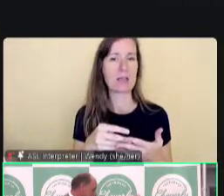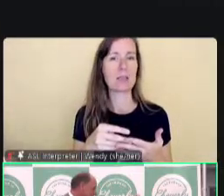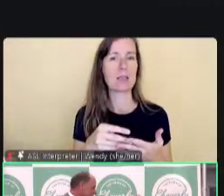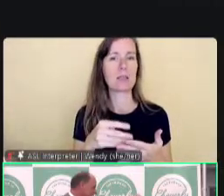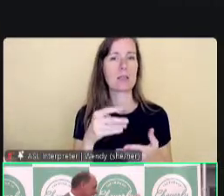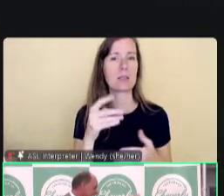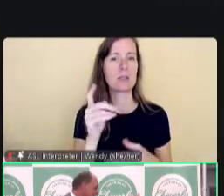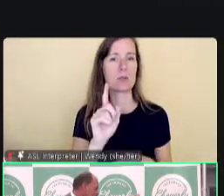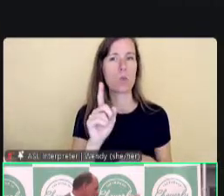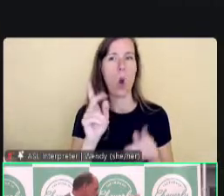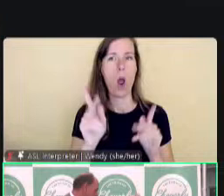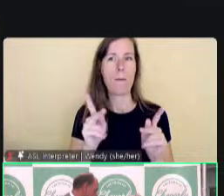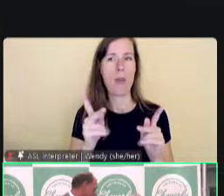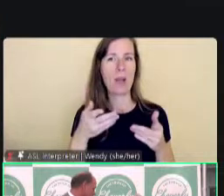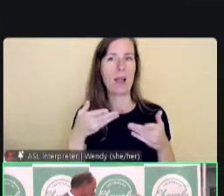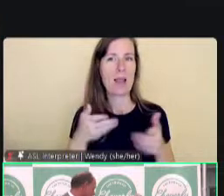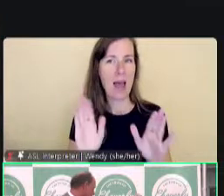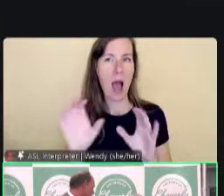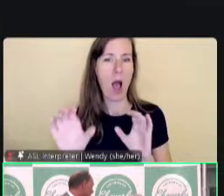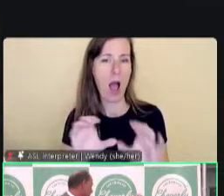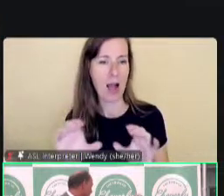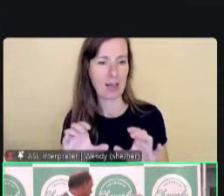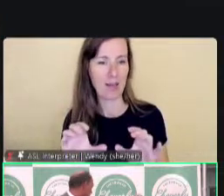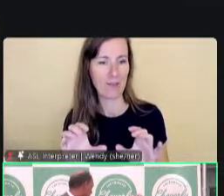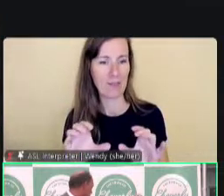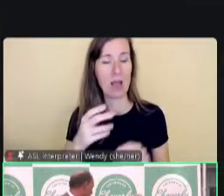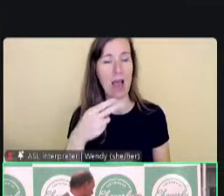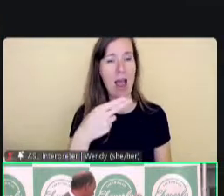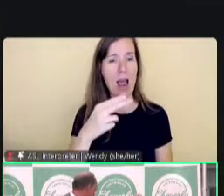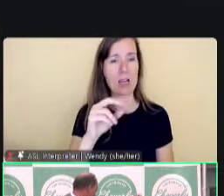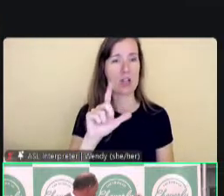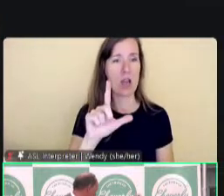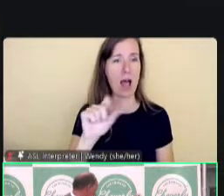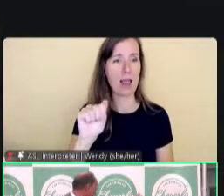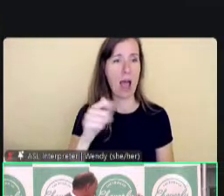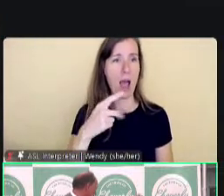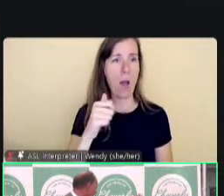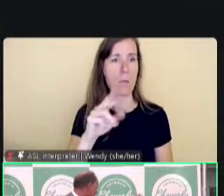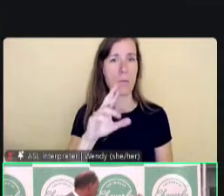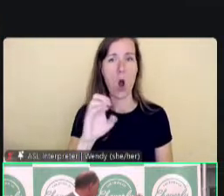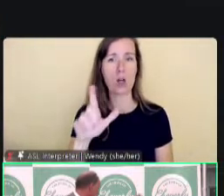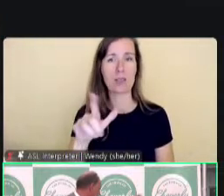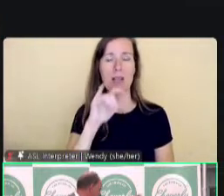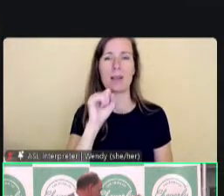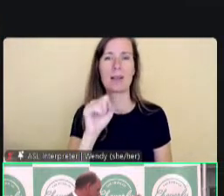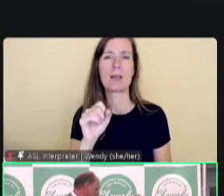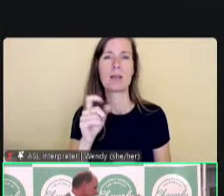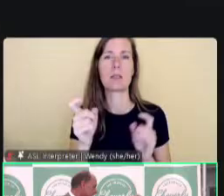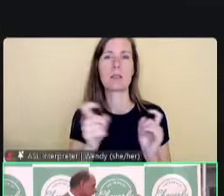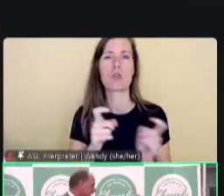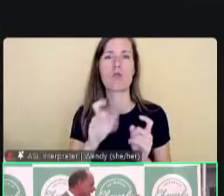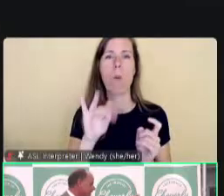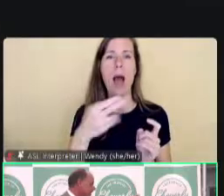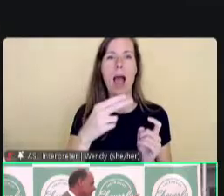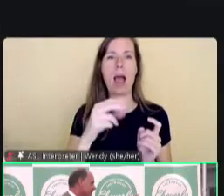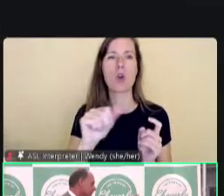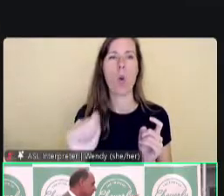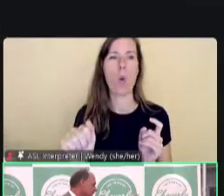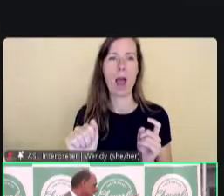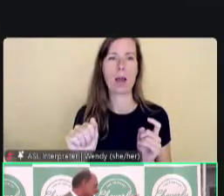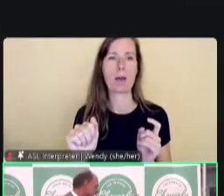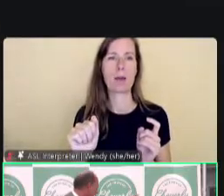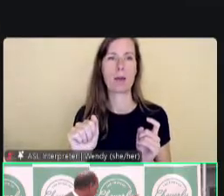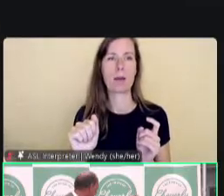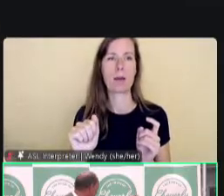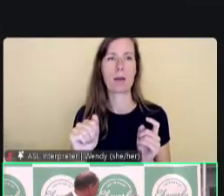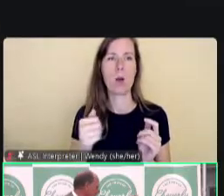right? The HOA parcels will be controlled by the HOA, which will have regulations. And, while